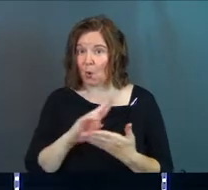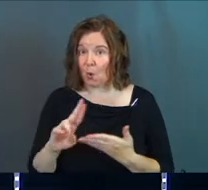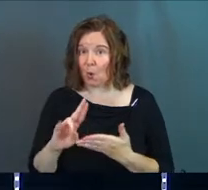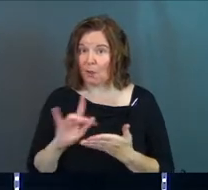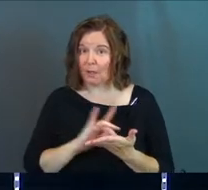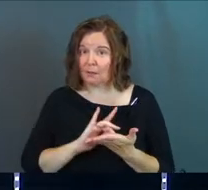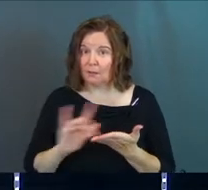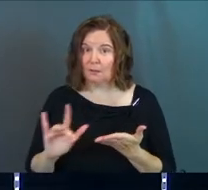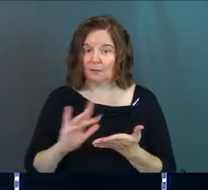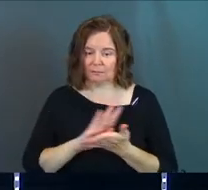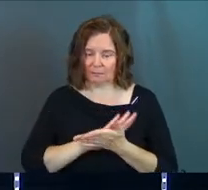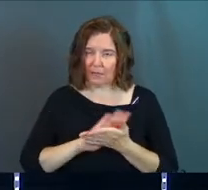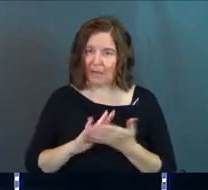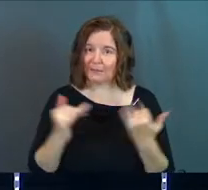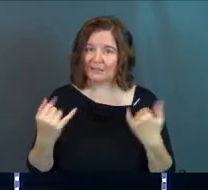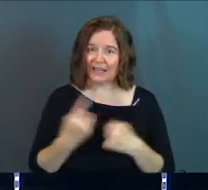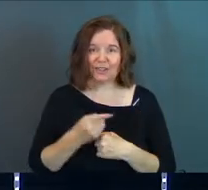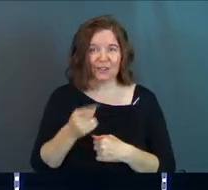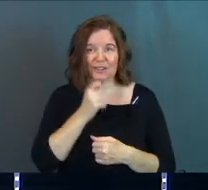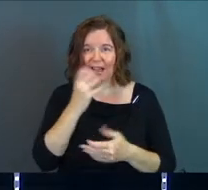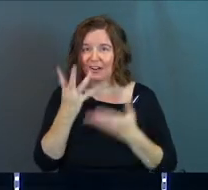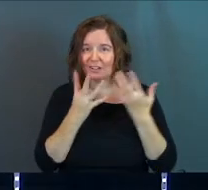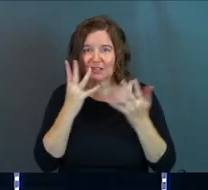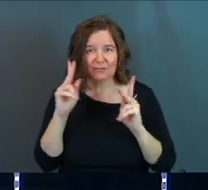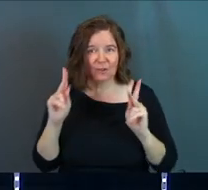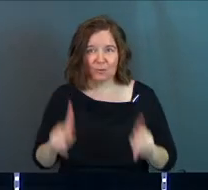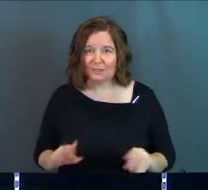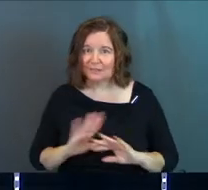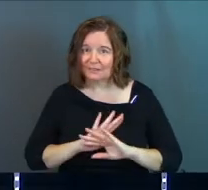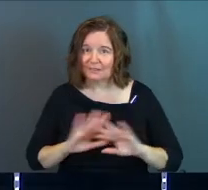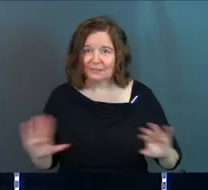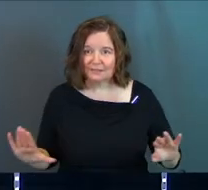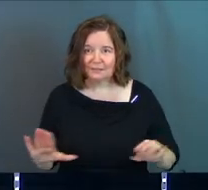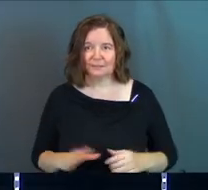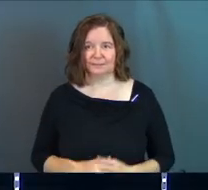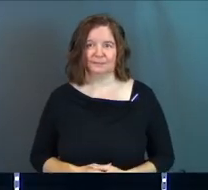blameless today, you're not a shameful person.